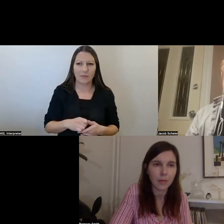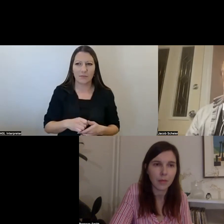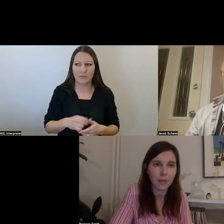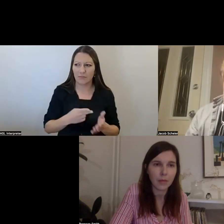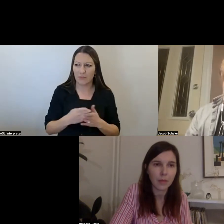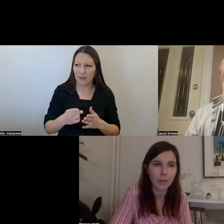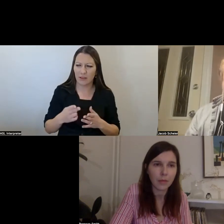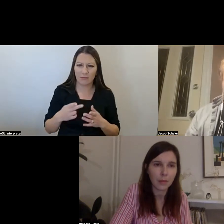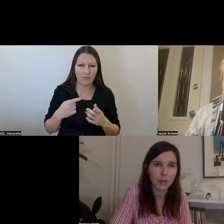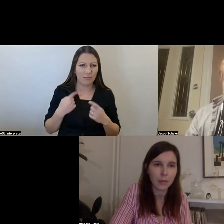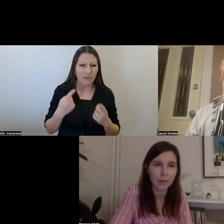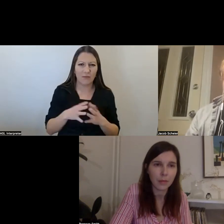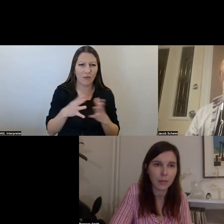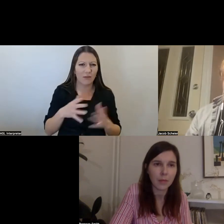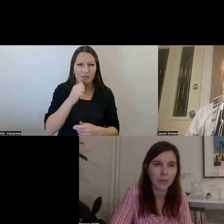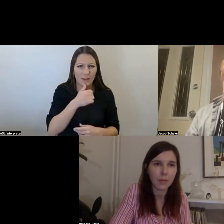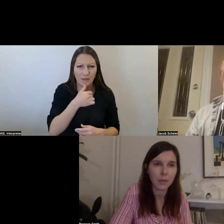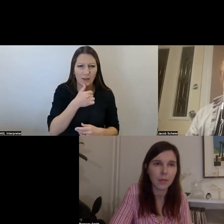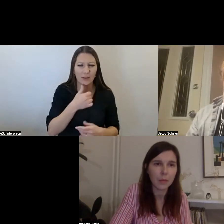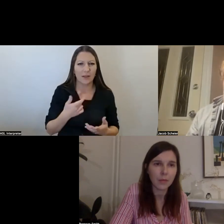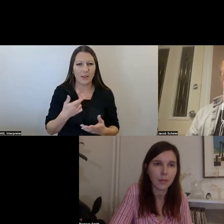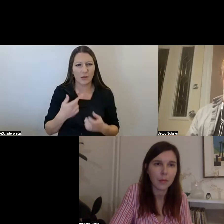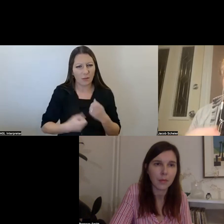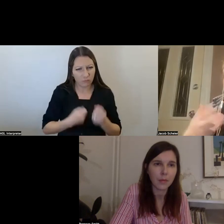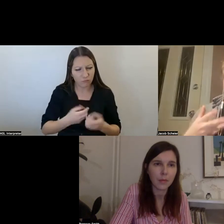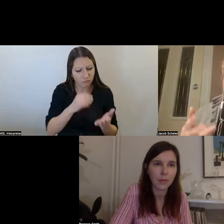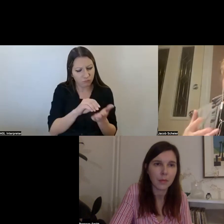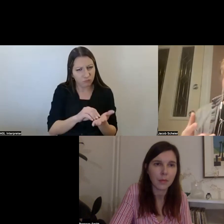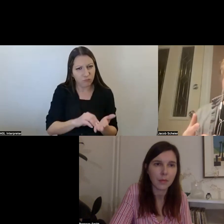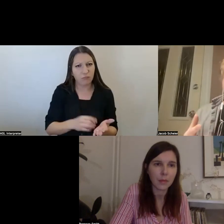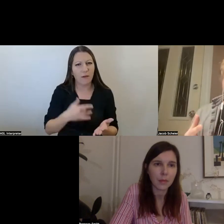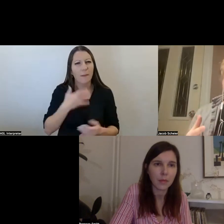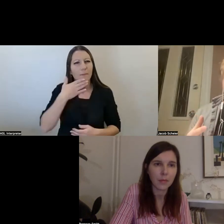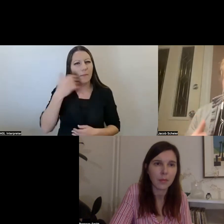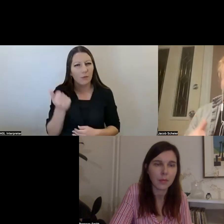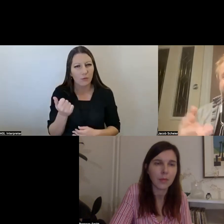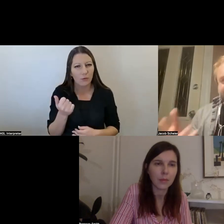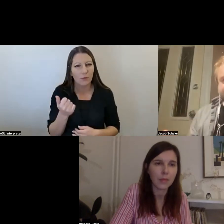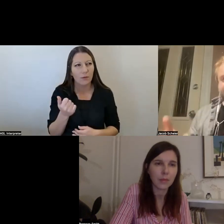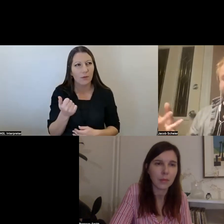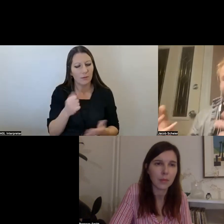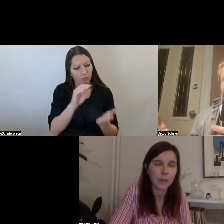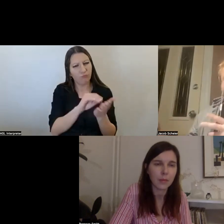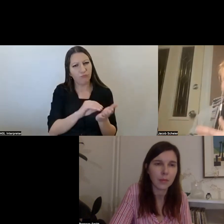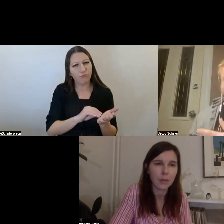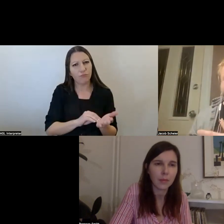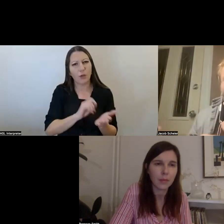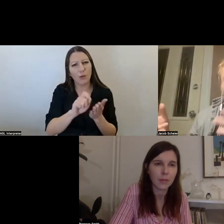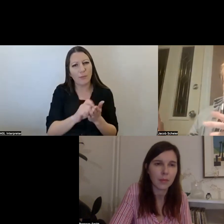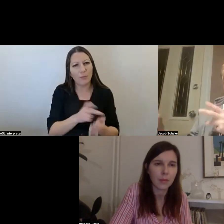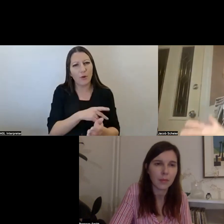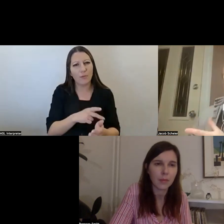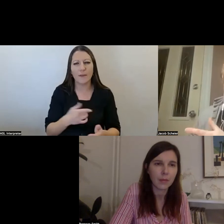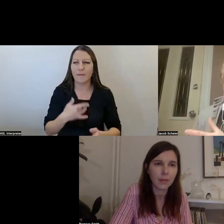it sort of gave me a reason to get up every day and it felt necessary. And then later, get